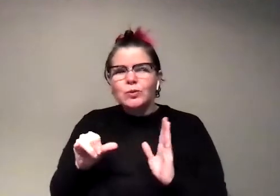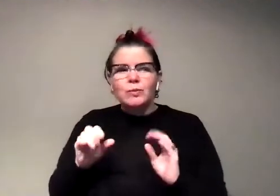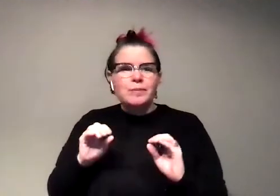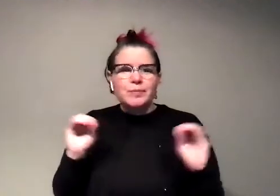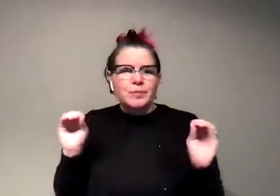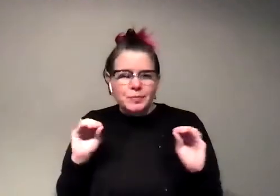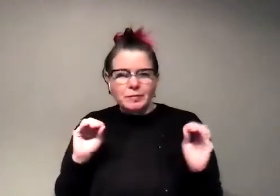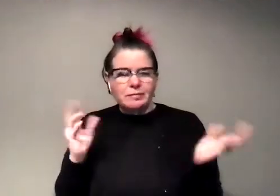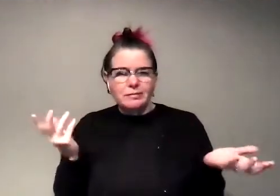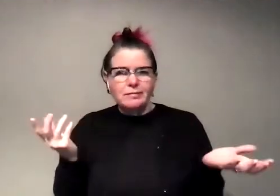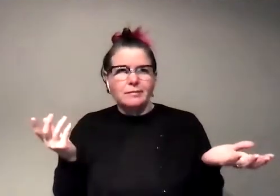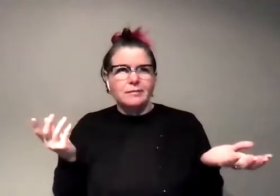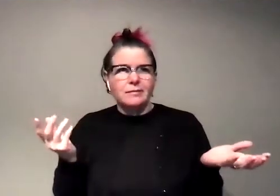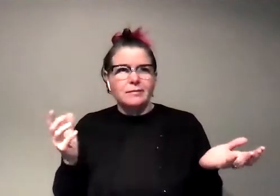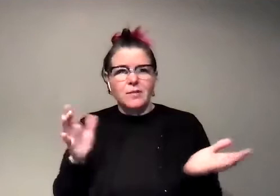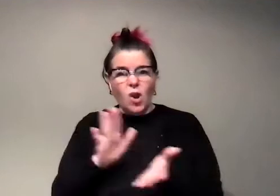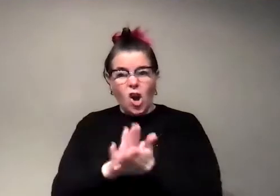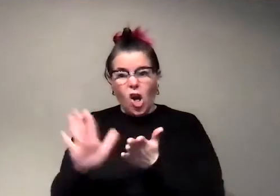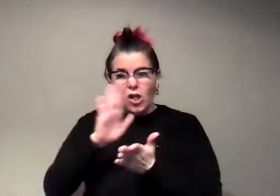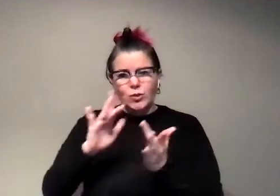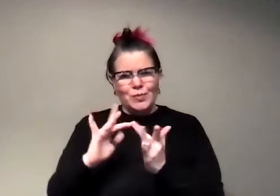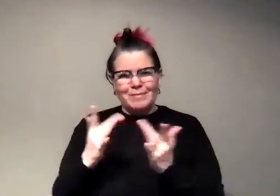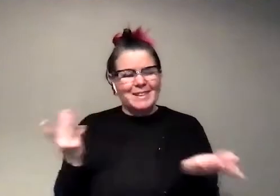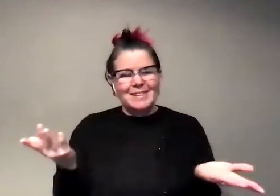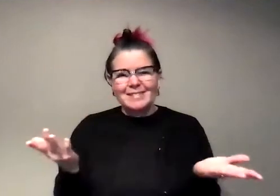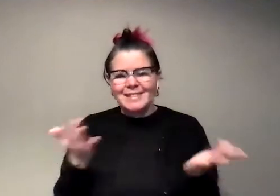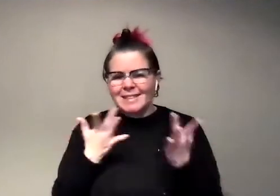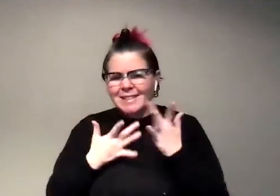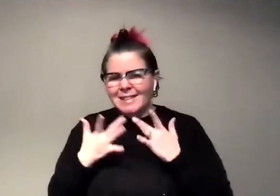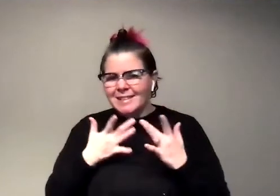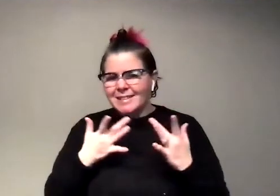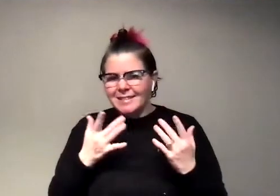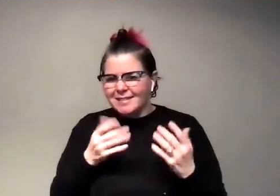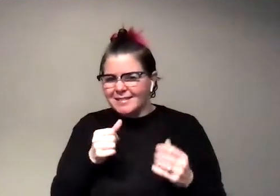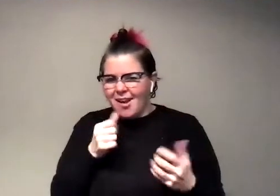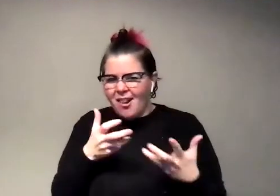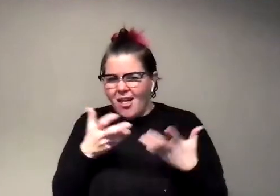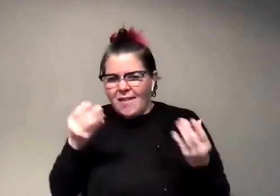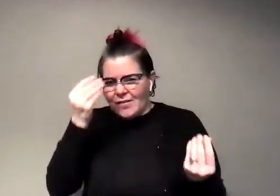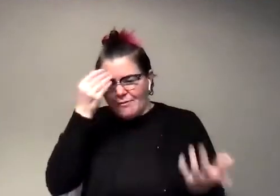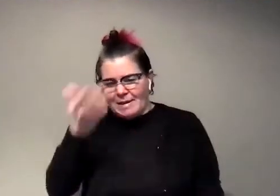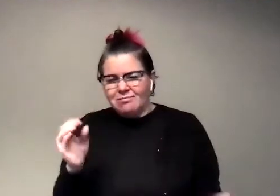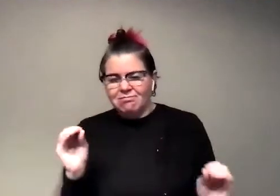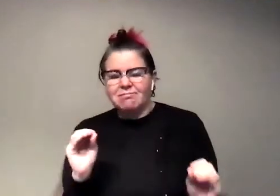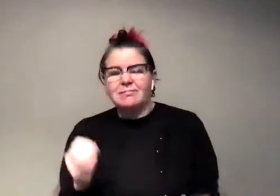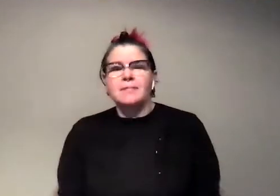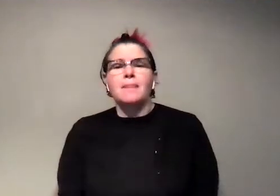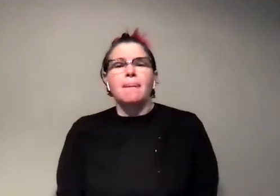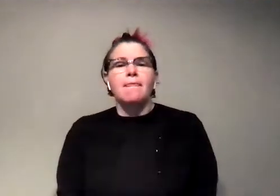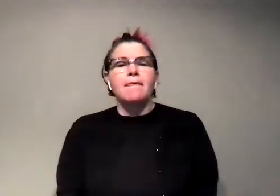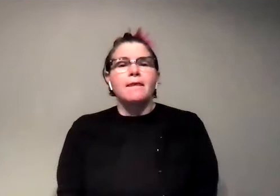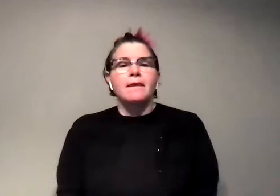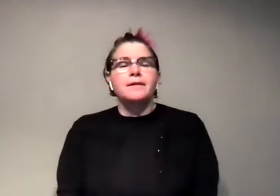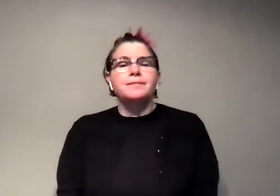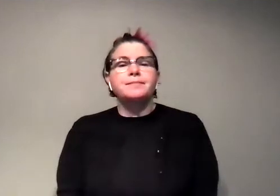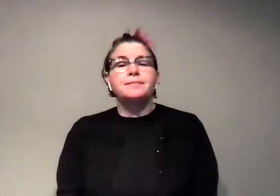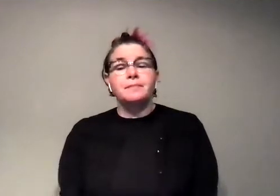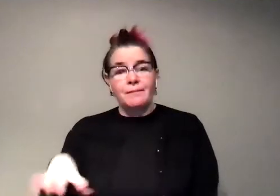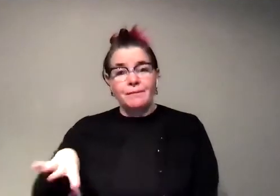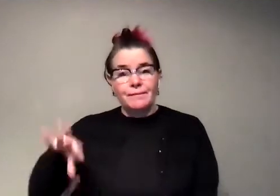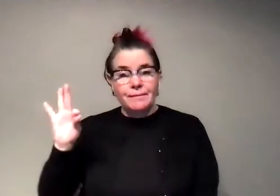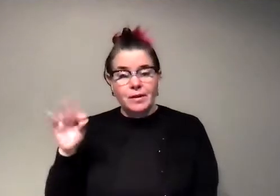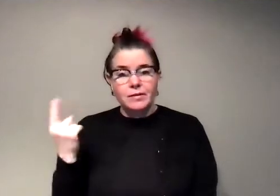even college websites didn't really have a lot on them. Right. But what I did find